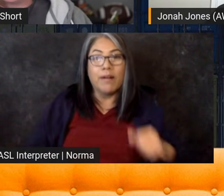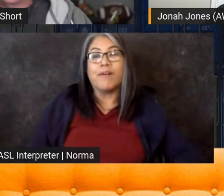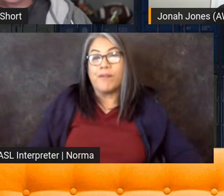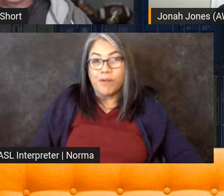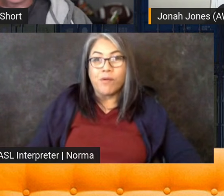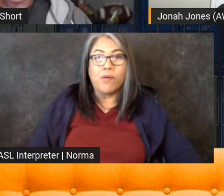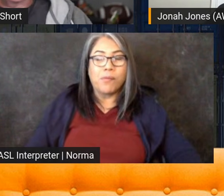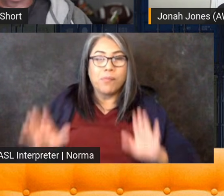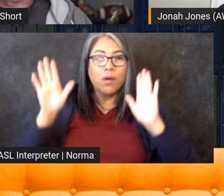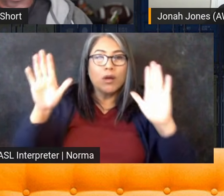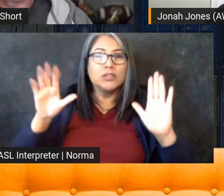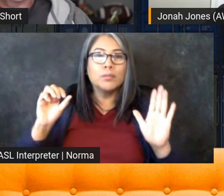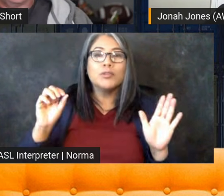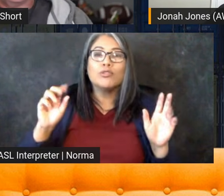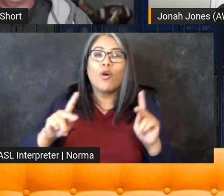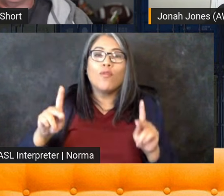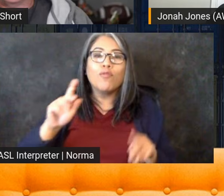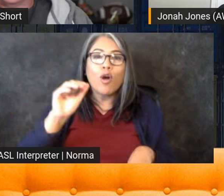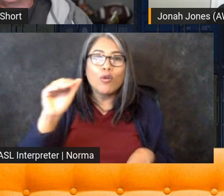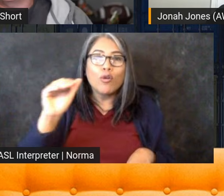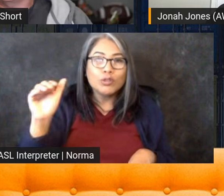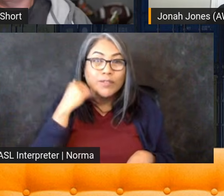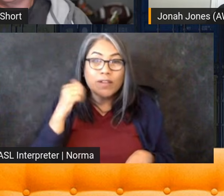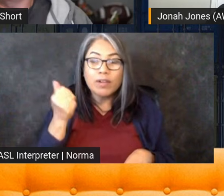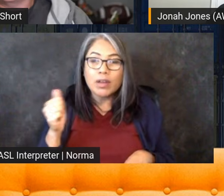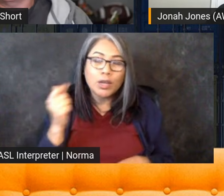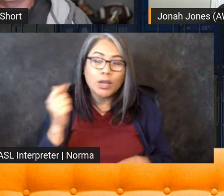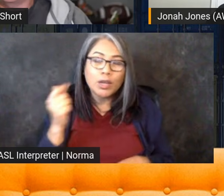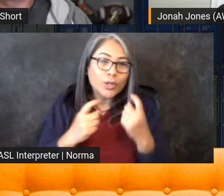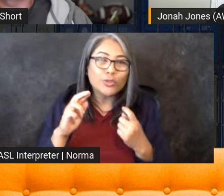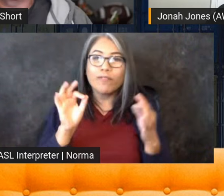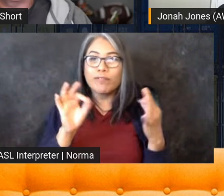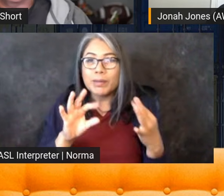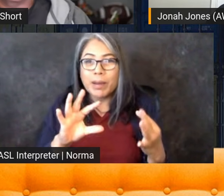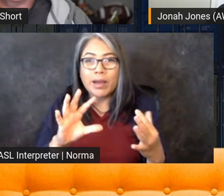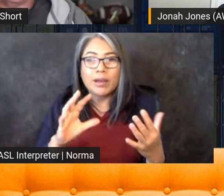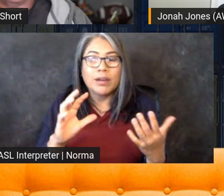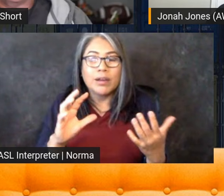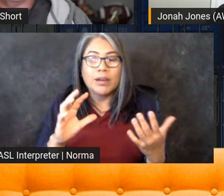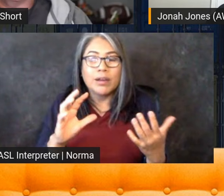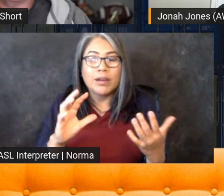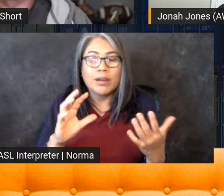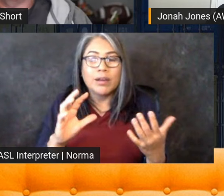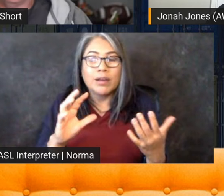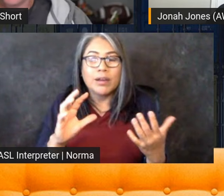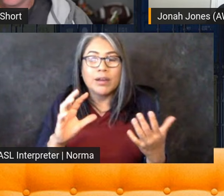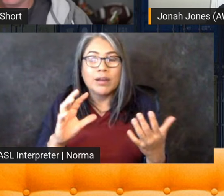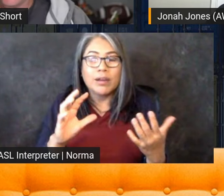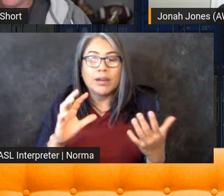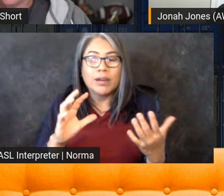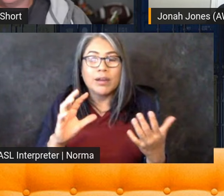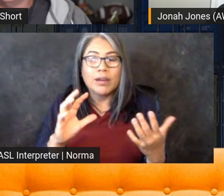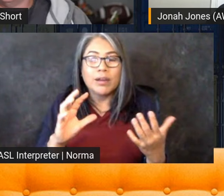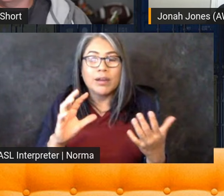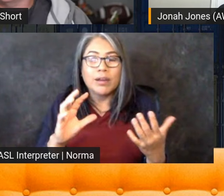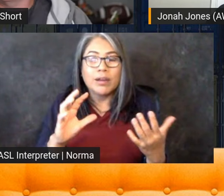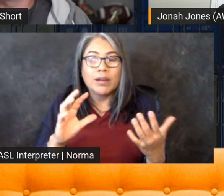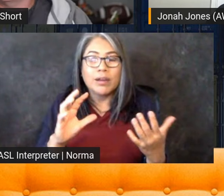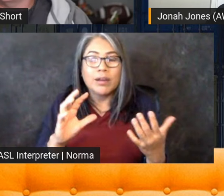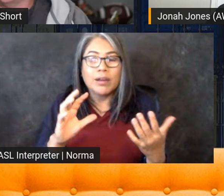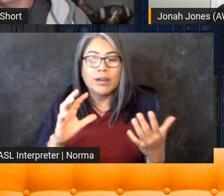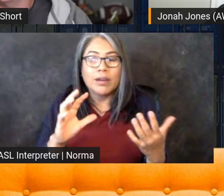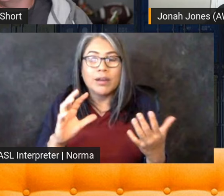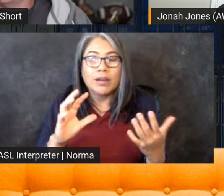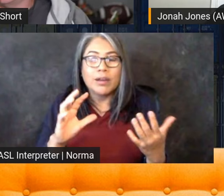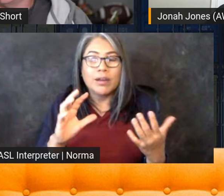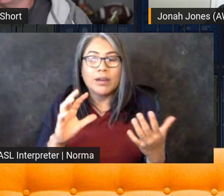Awesome. So folks, if you have any questions or any feedback or anything like that about EKSA from the earlier